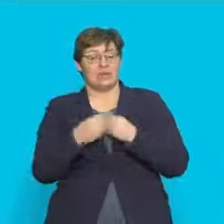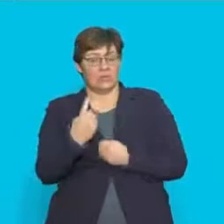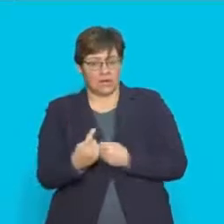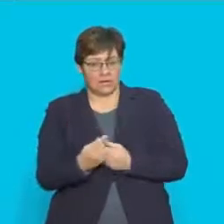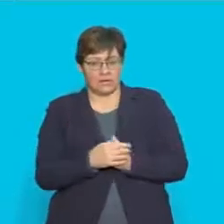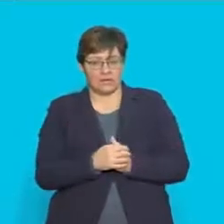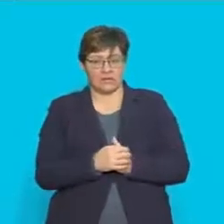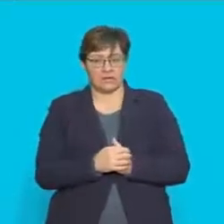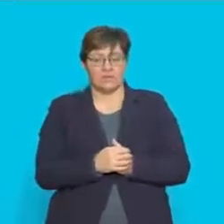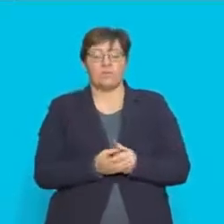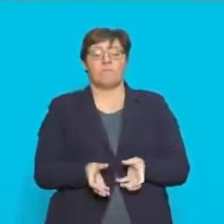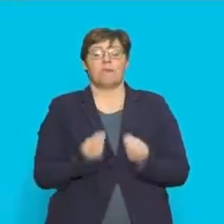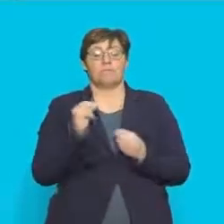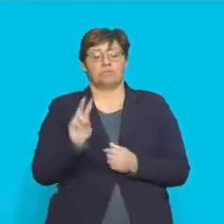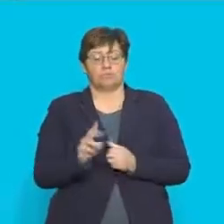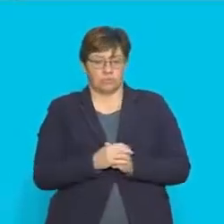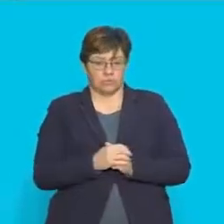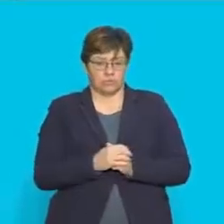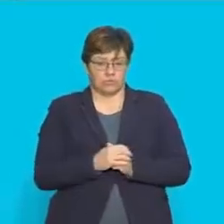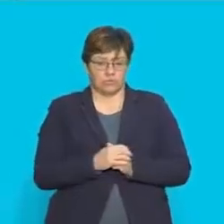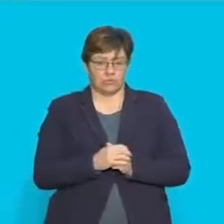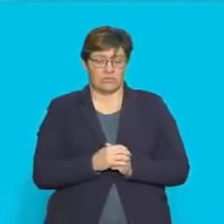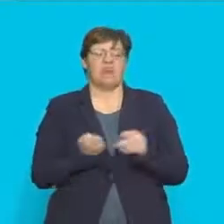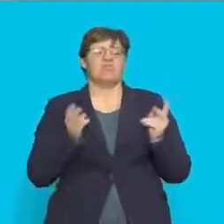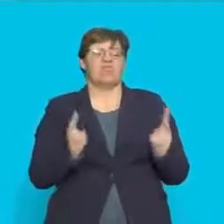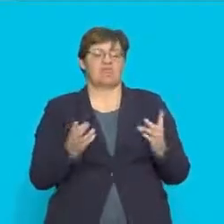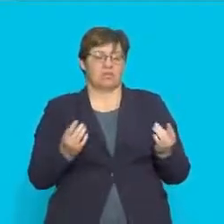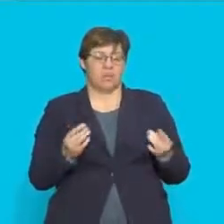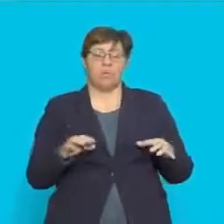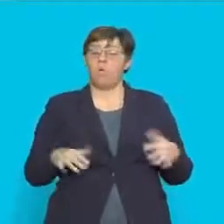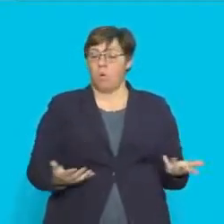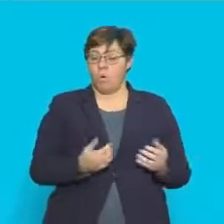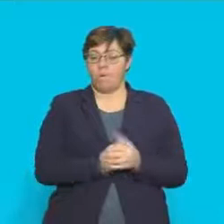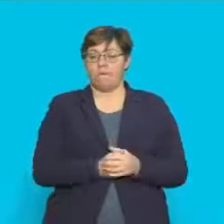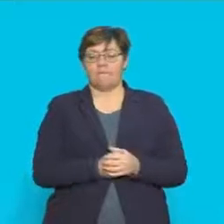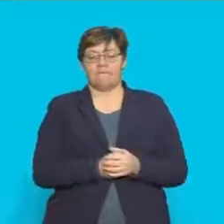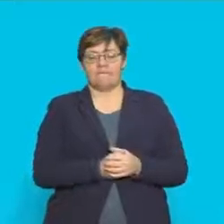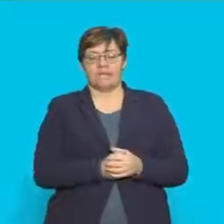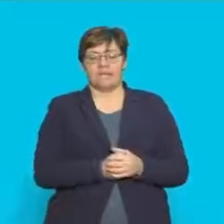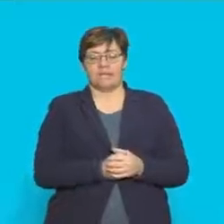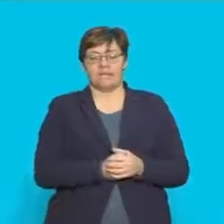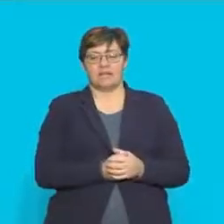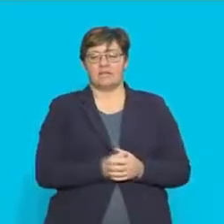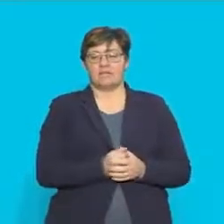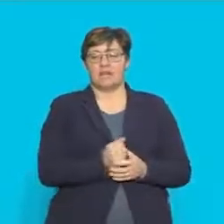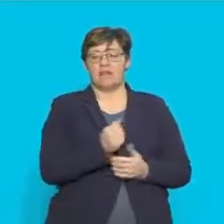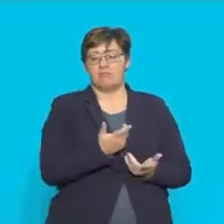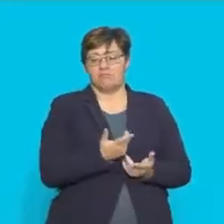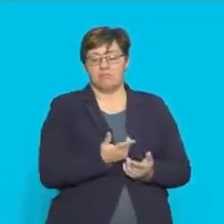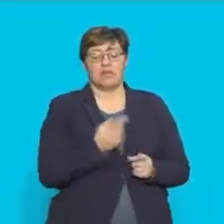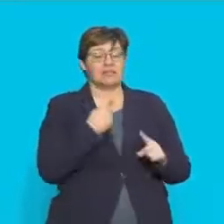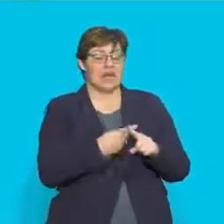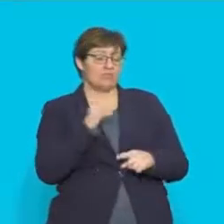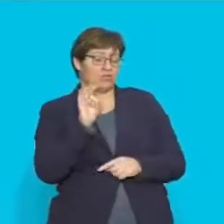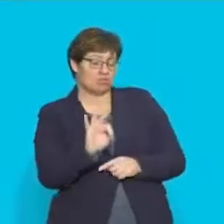1, which will give me 2. This is still a natural number, right? Or I can then multiply by